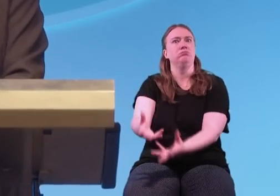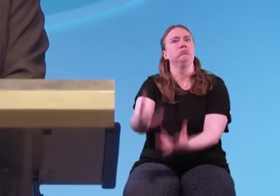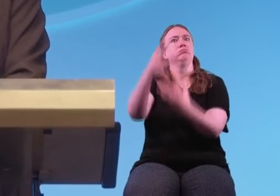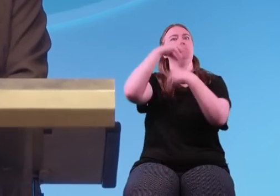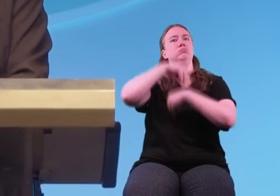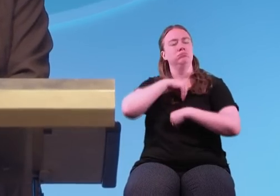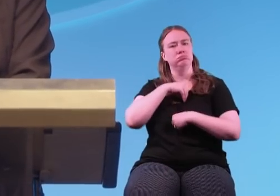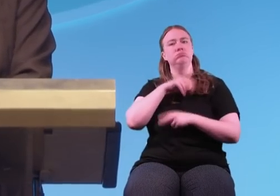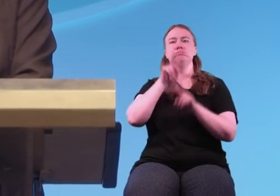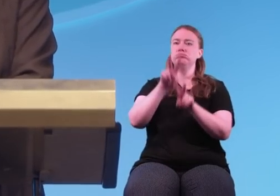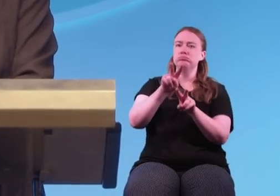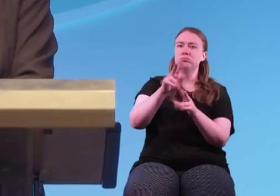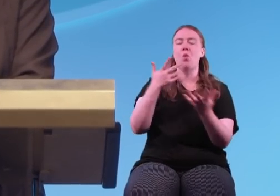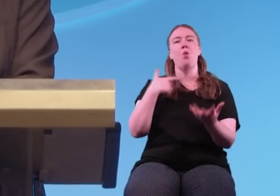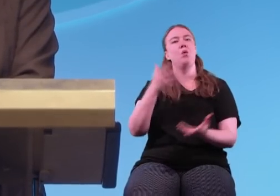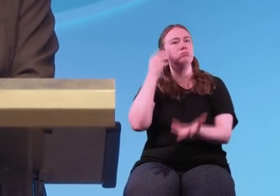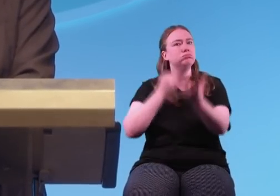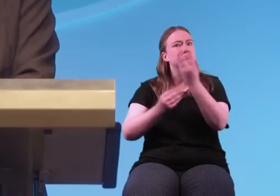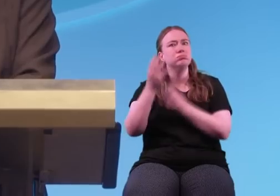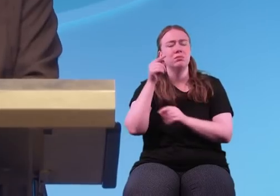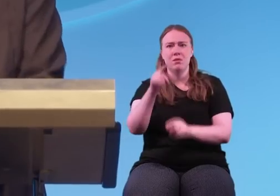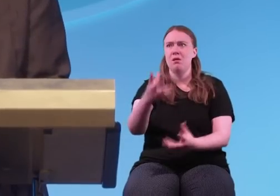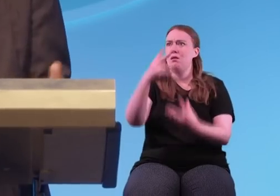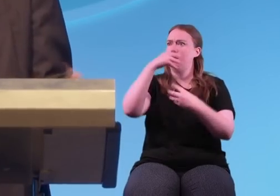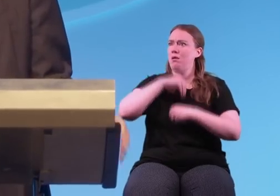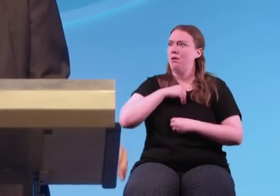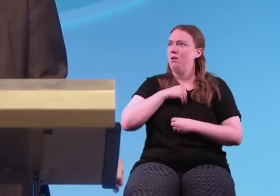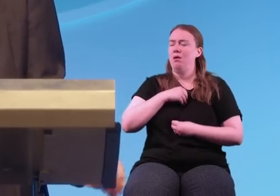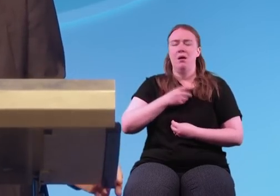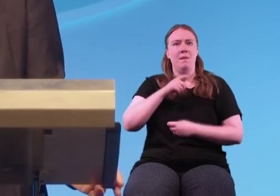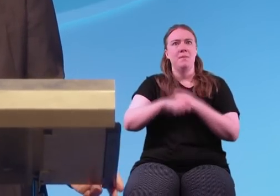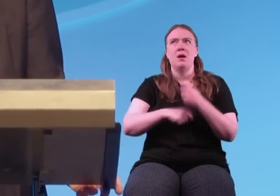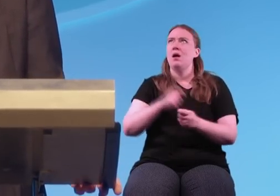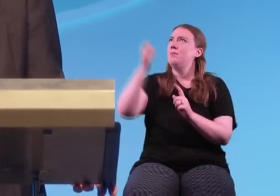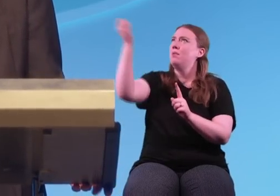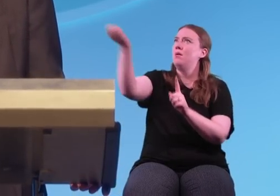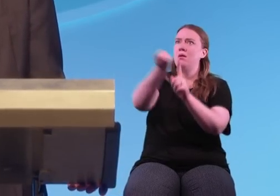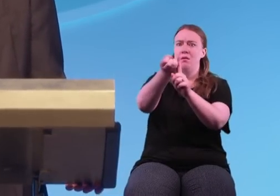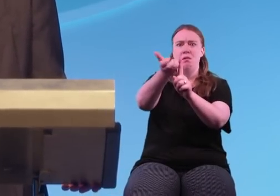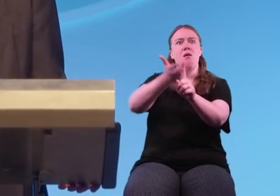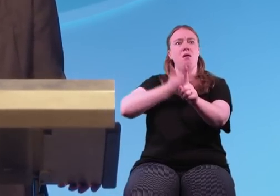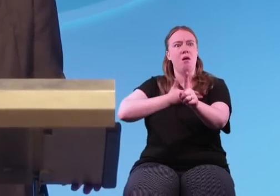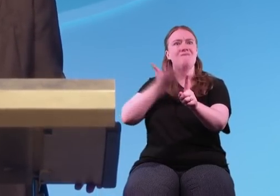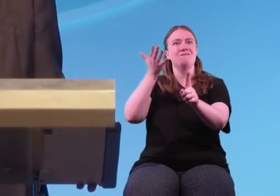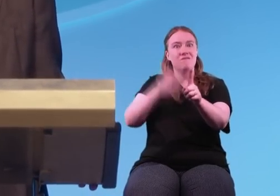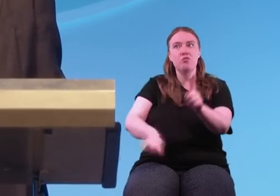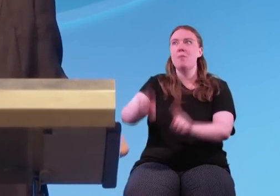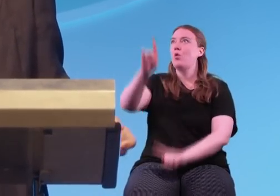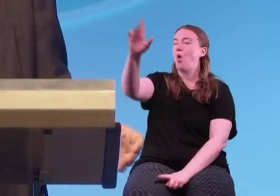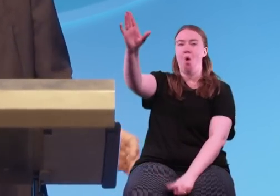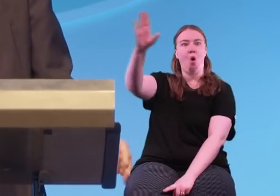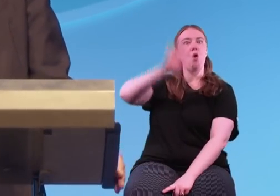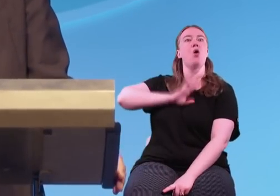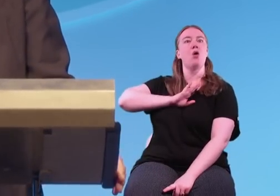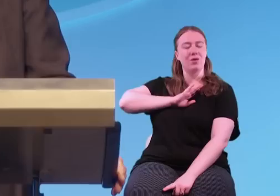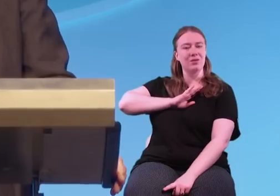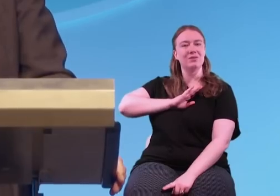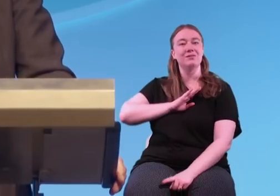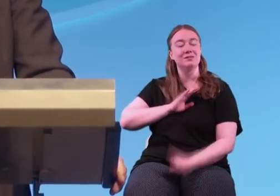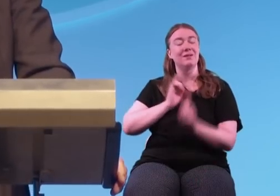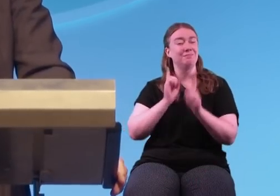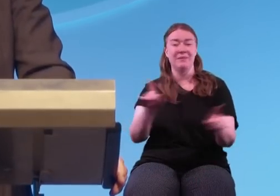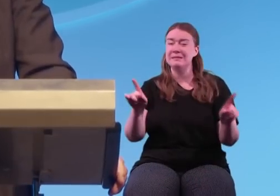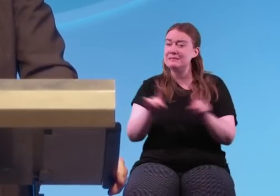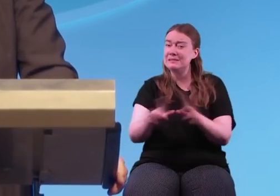fed and refreshed. And somehow or another, that was Timothy's experience. He had understood the grace of